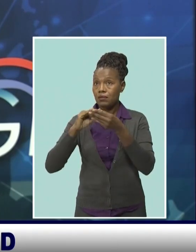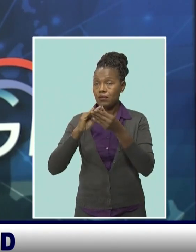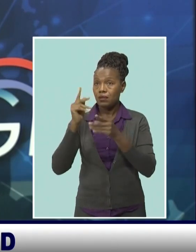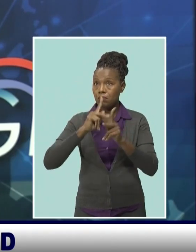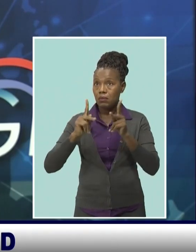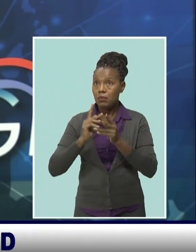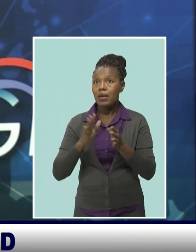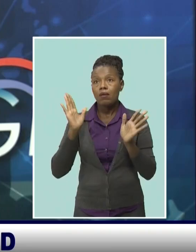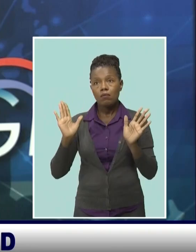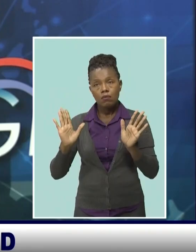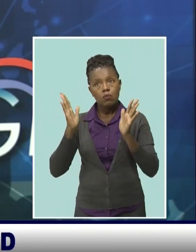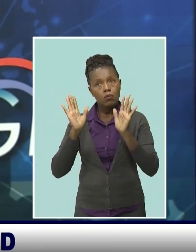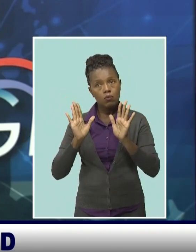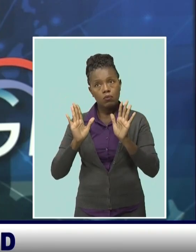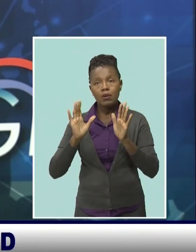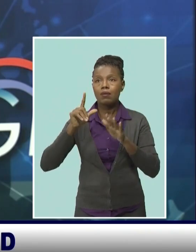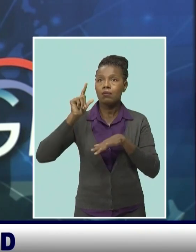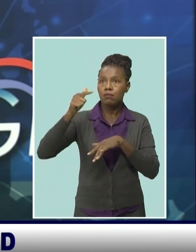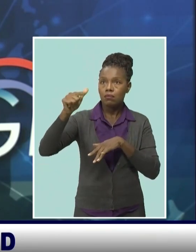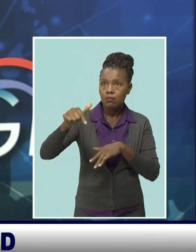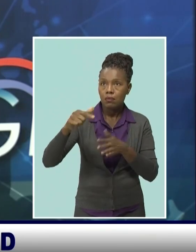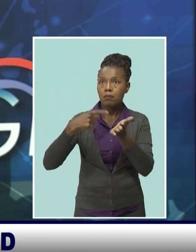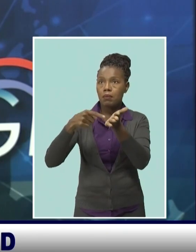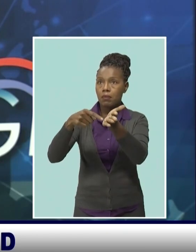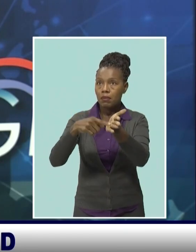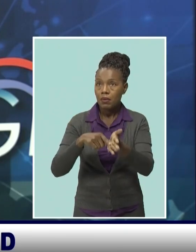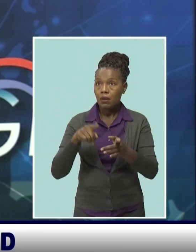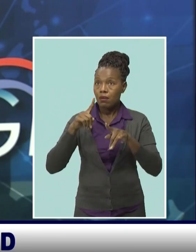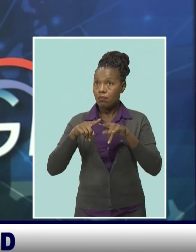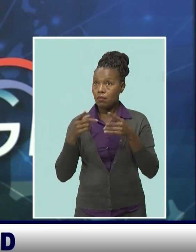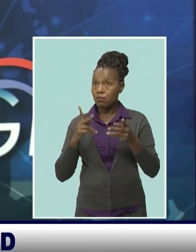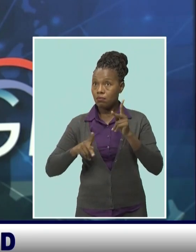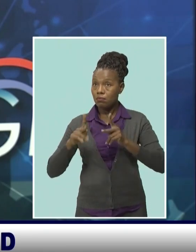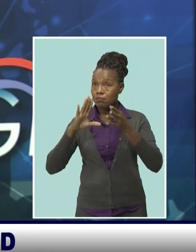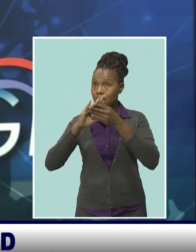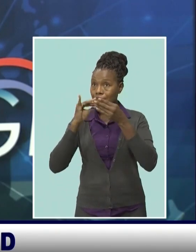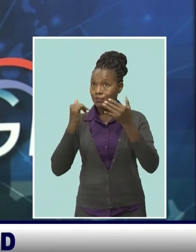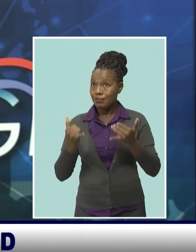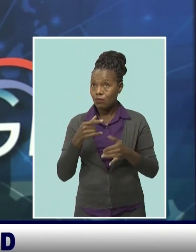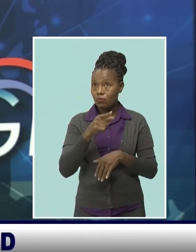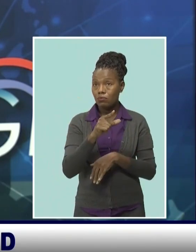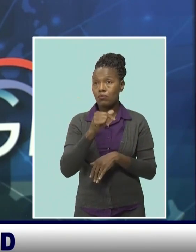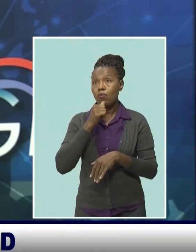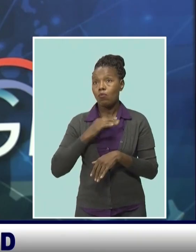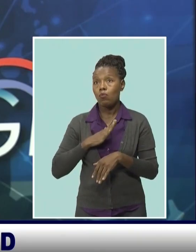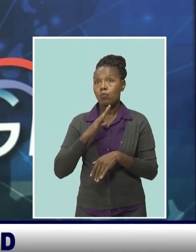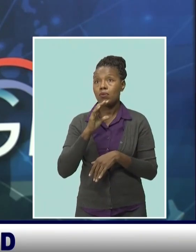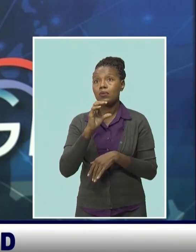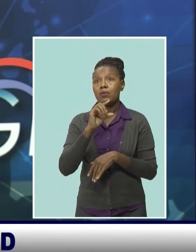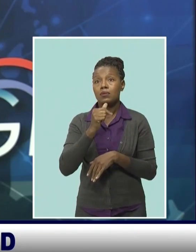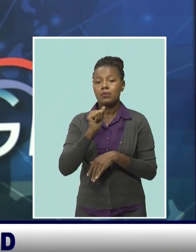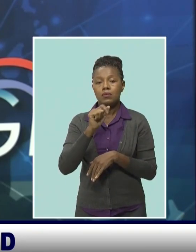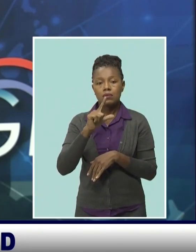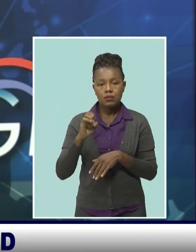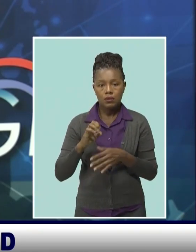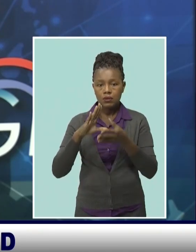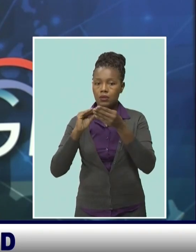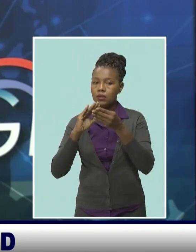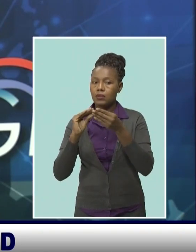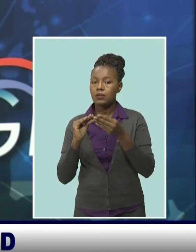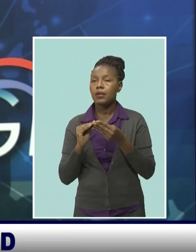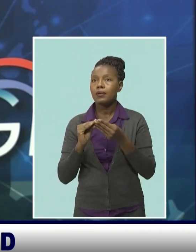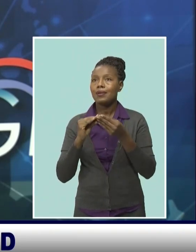arrears. Manager for Communication and Public Relations at the Barbados Revenue Authority, Carolyn Williams-Gale, told CBC they remain open